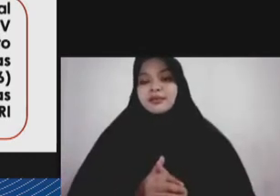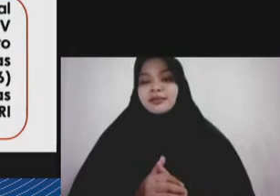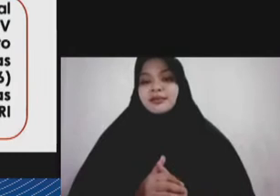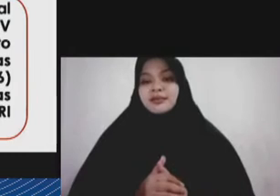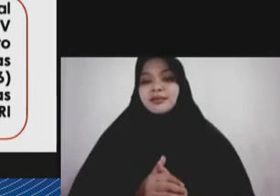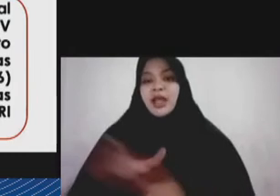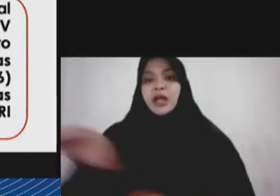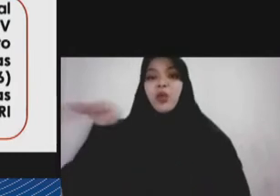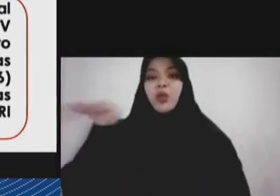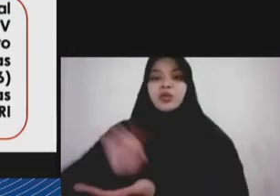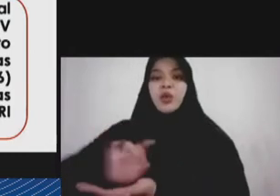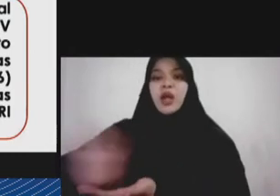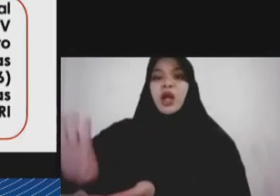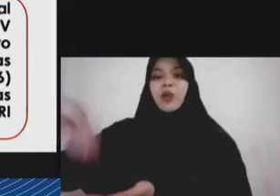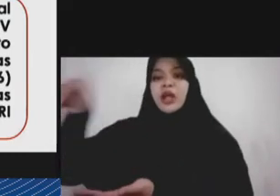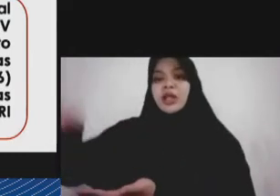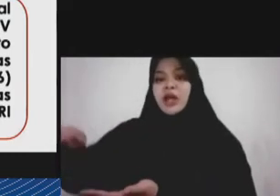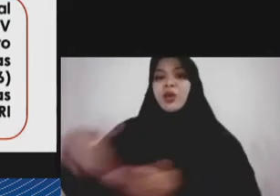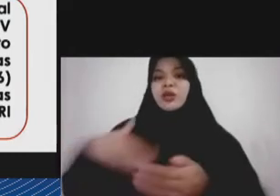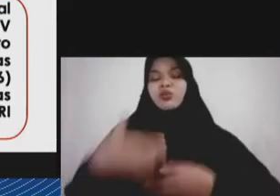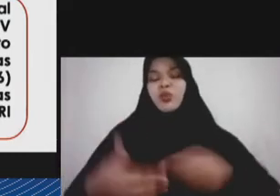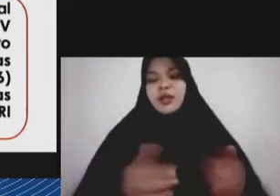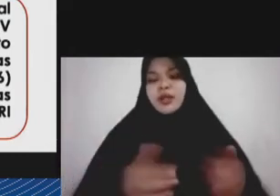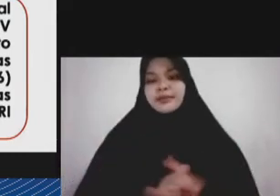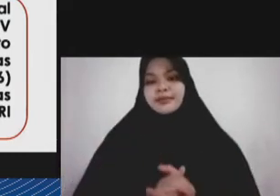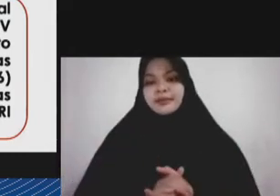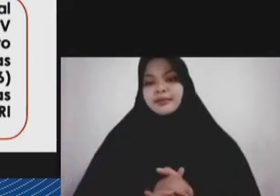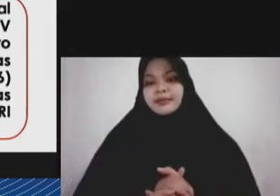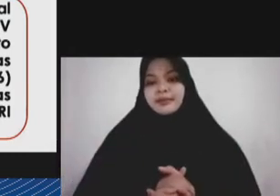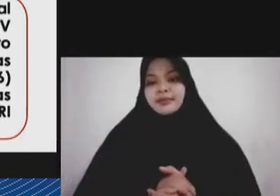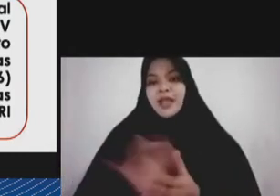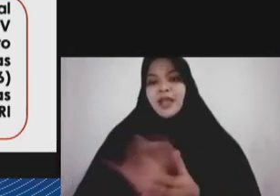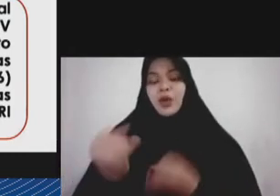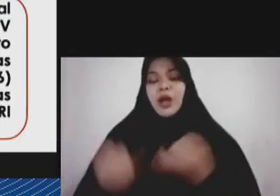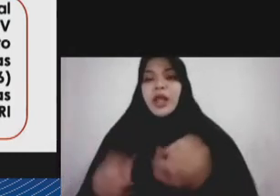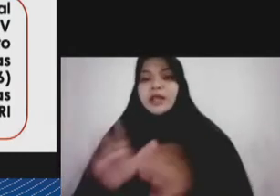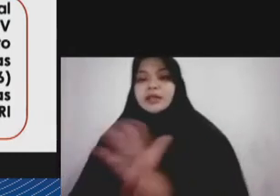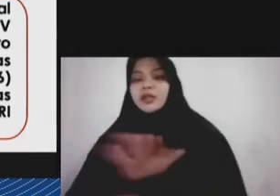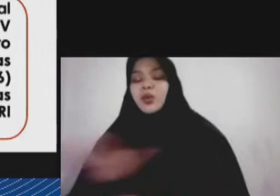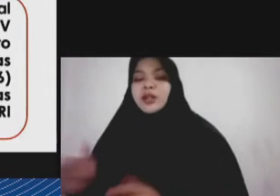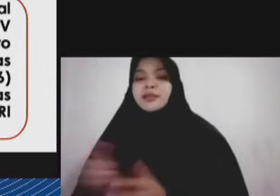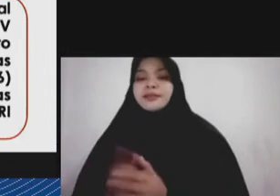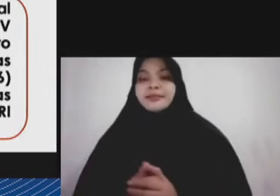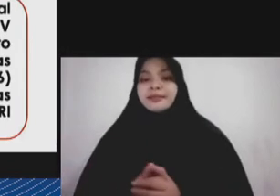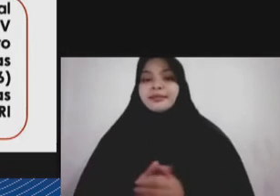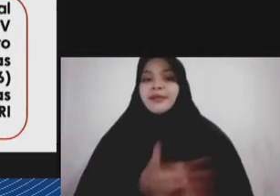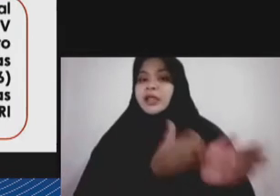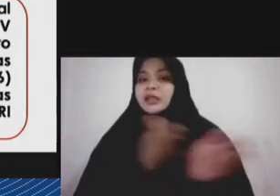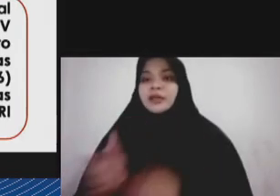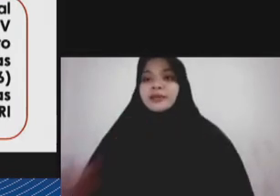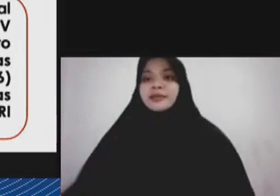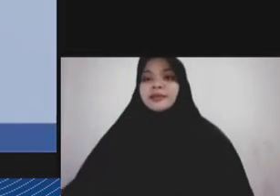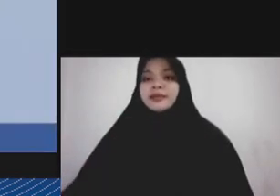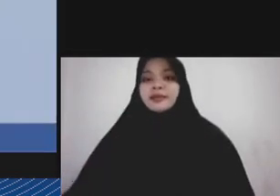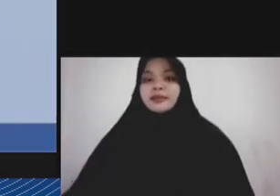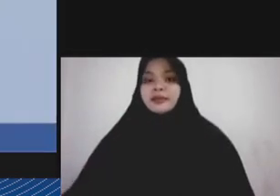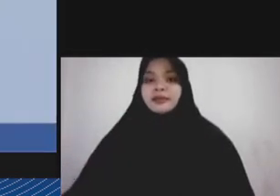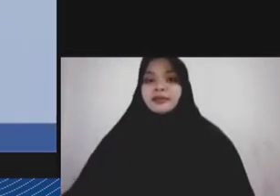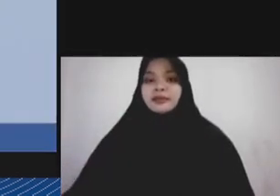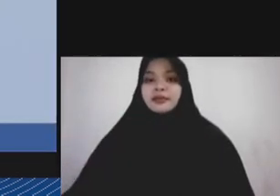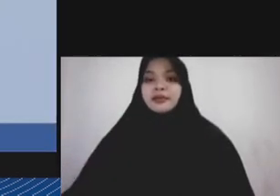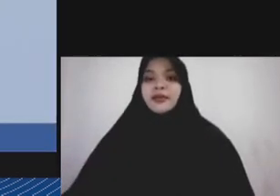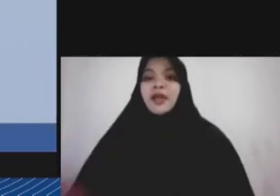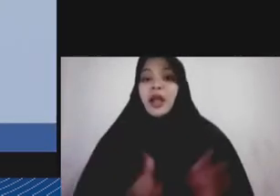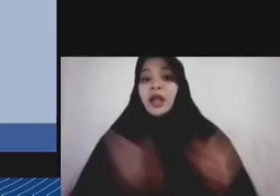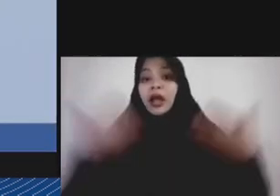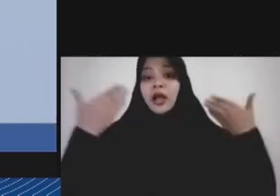an effort of ultimum remedium, or last antidote. Next slide, please. The condition